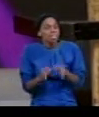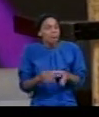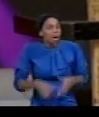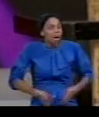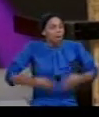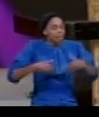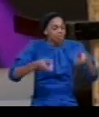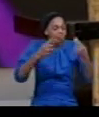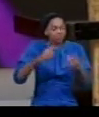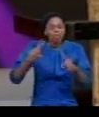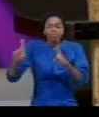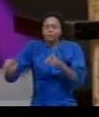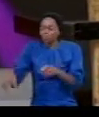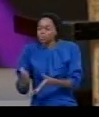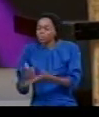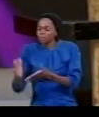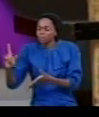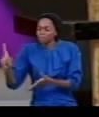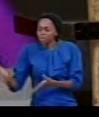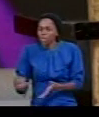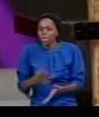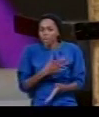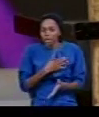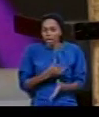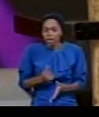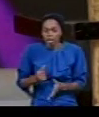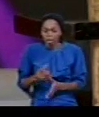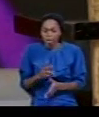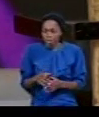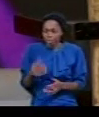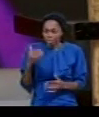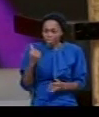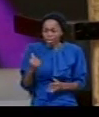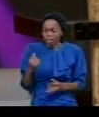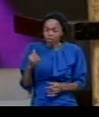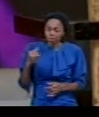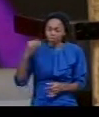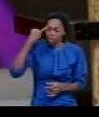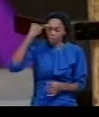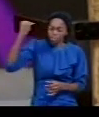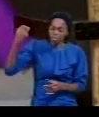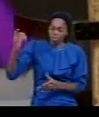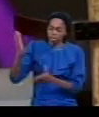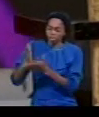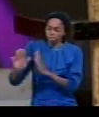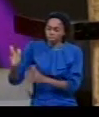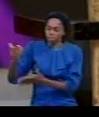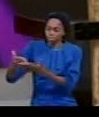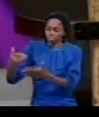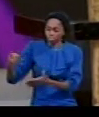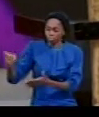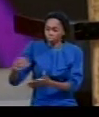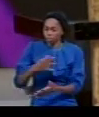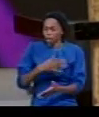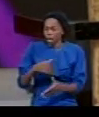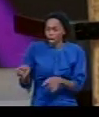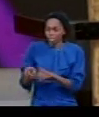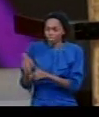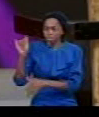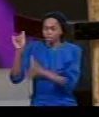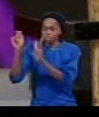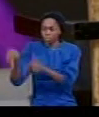go somewhere and picture somebody in front of you as if that is the person